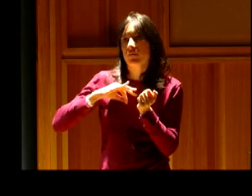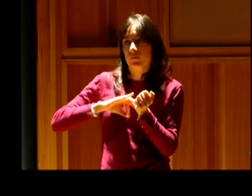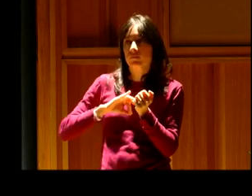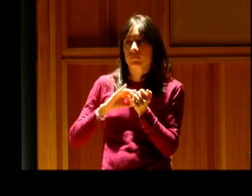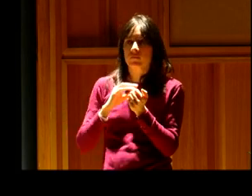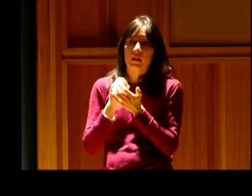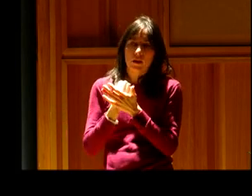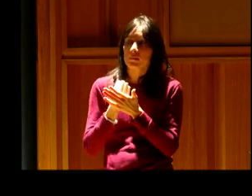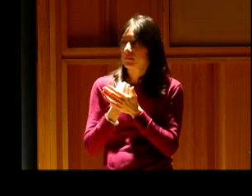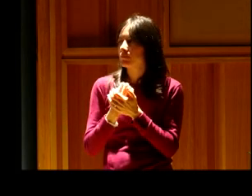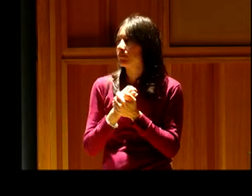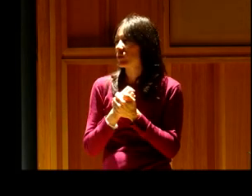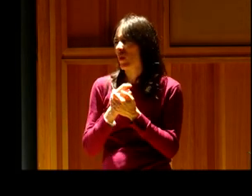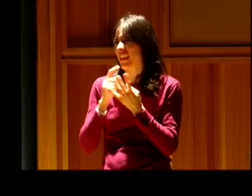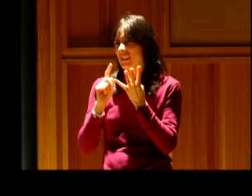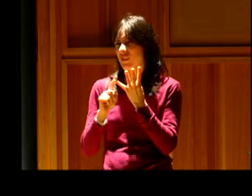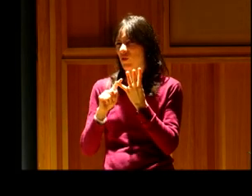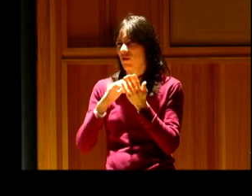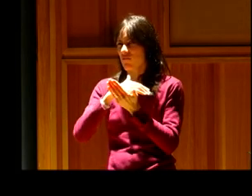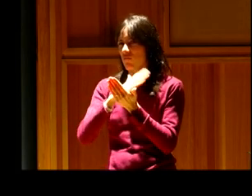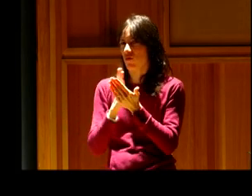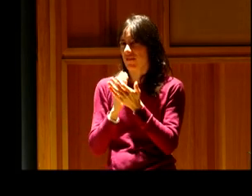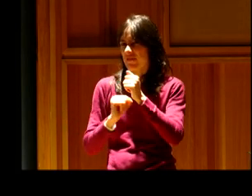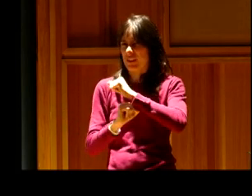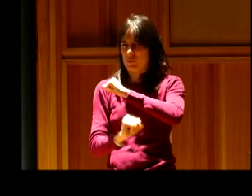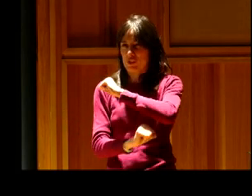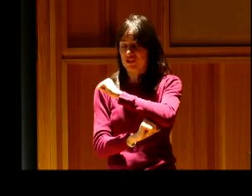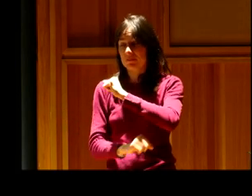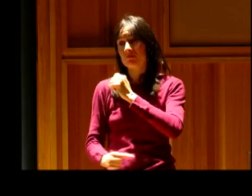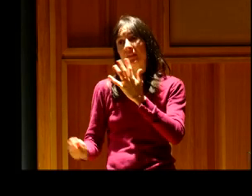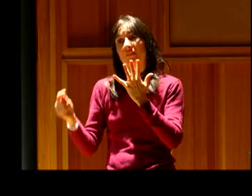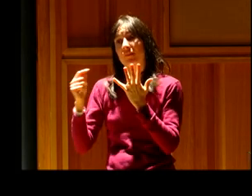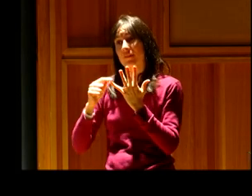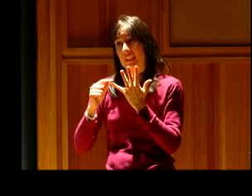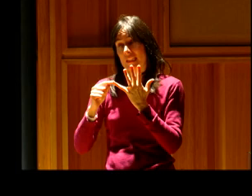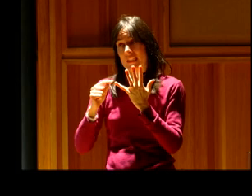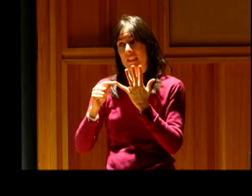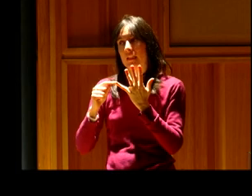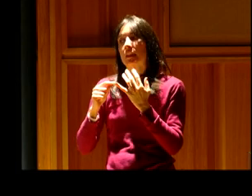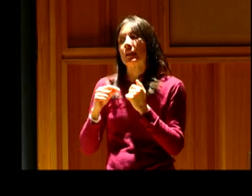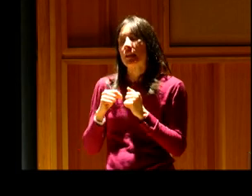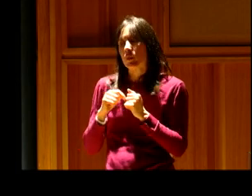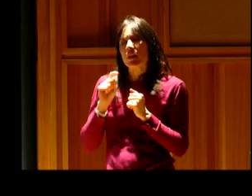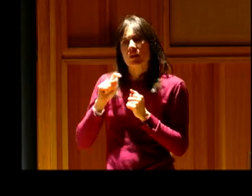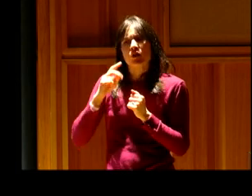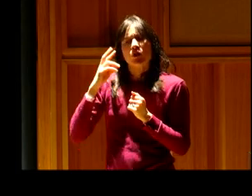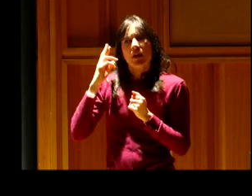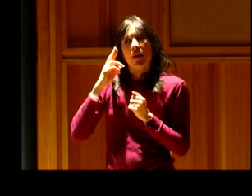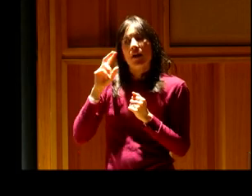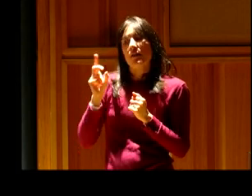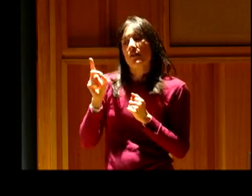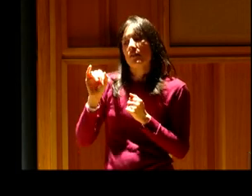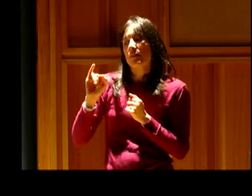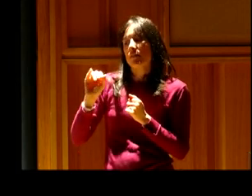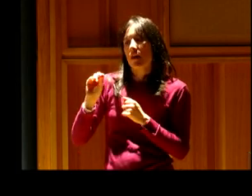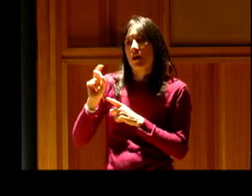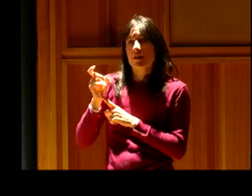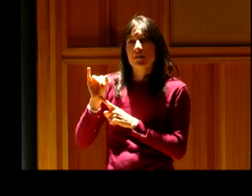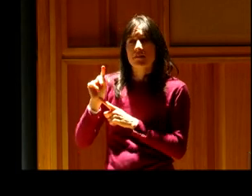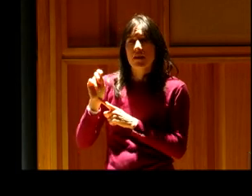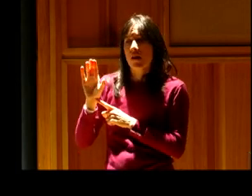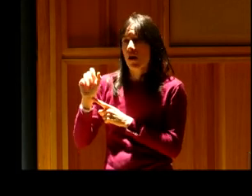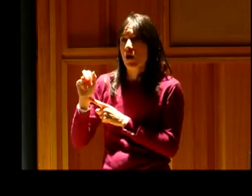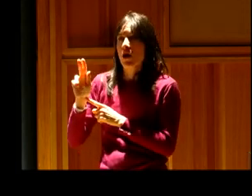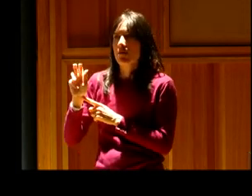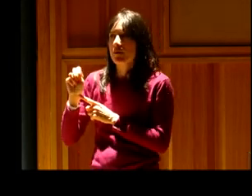bridge. The fifth is to recognize that carbon dioxide is not the only greenhouse gas.